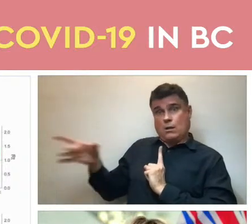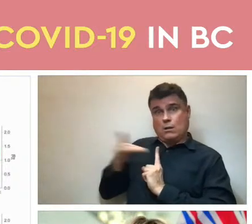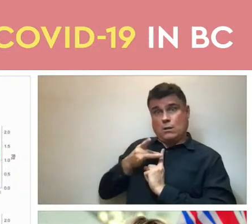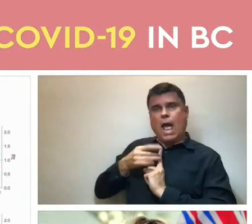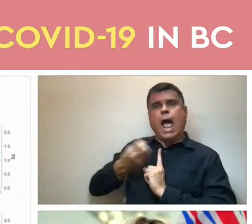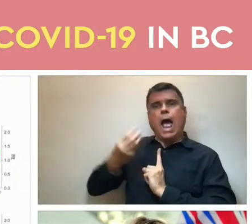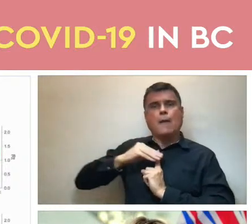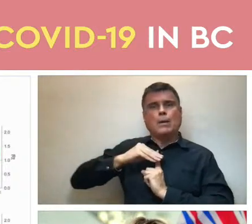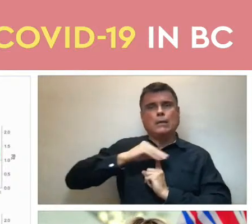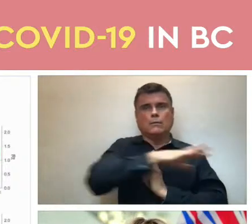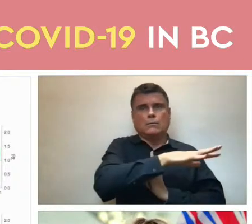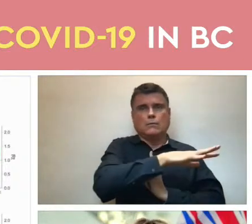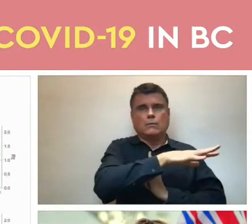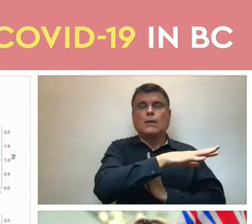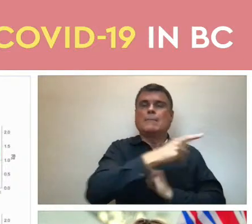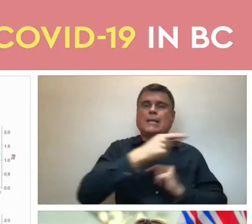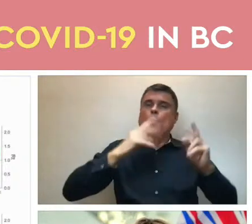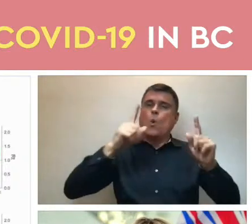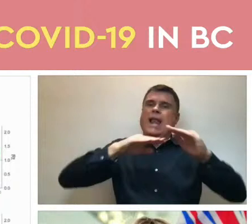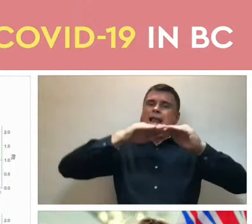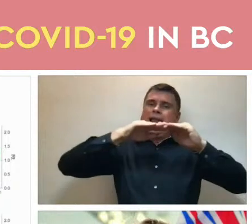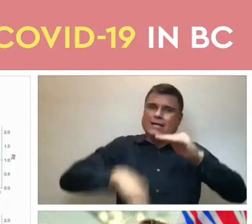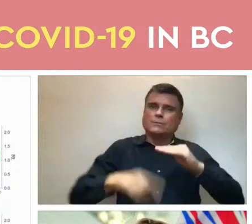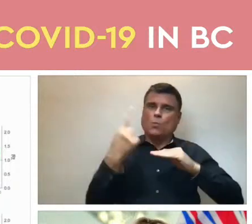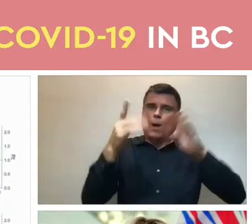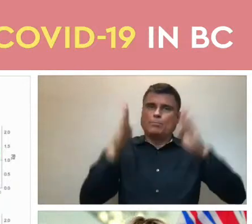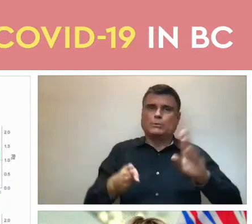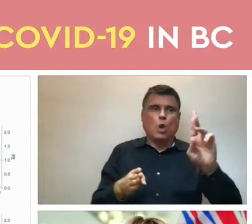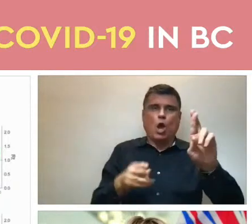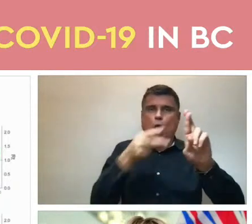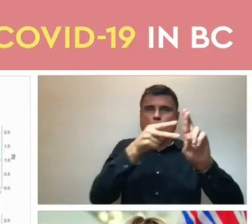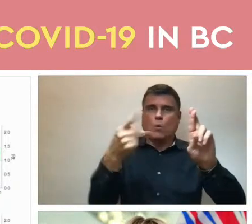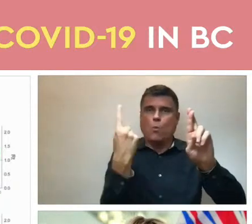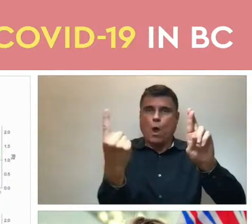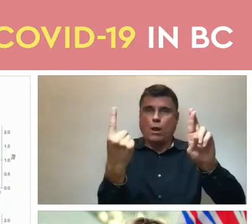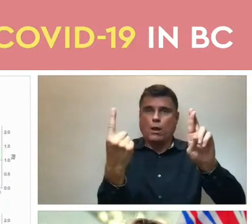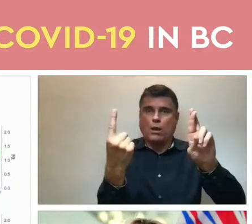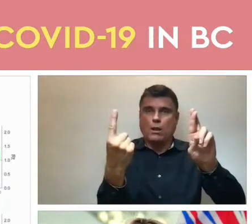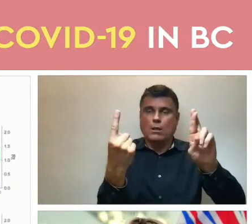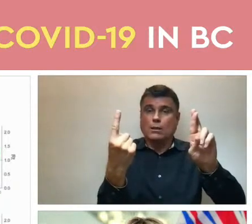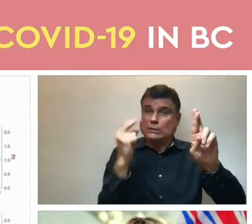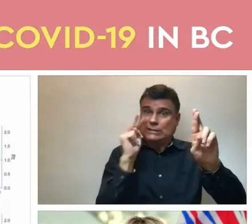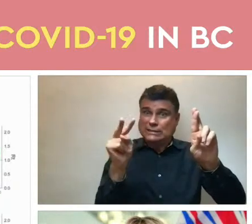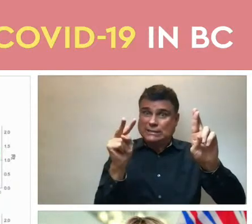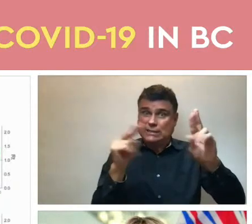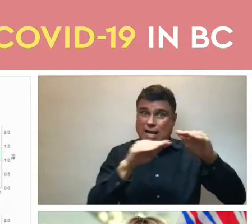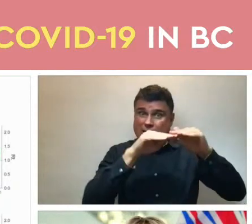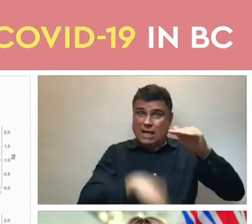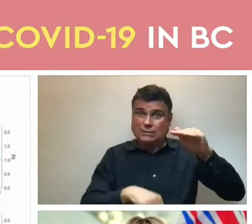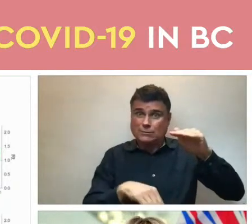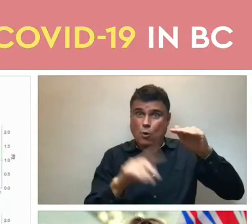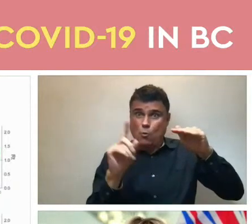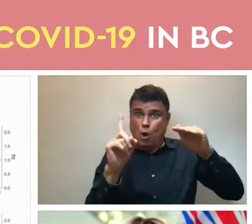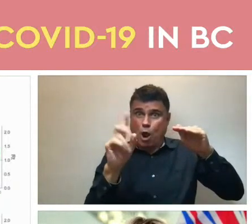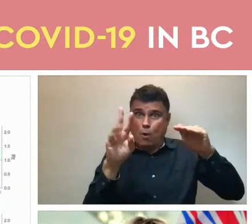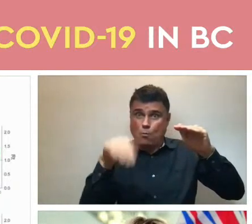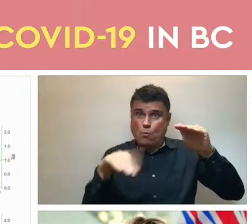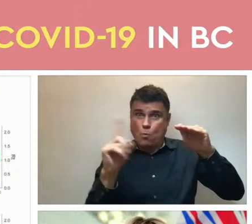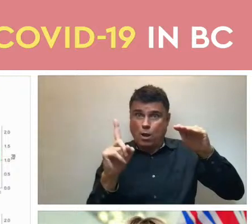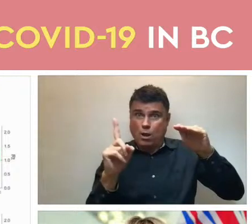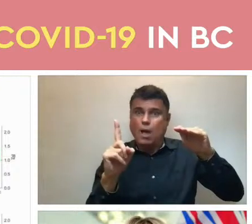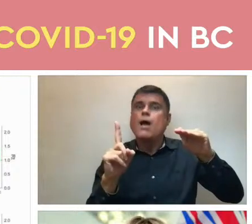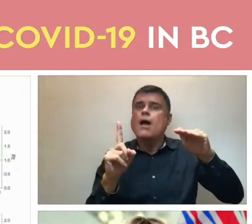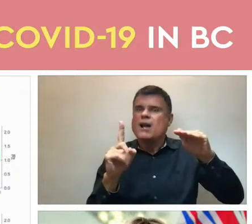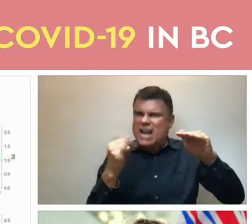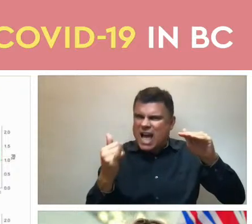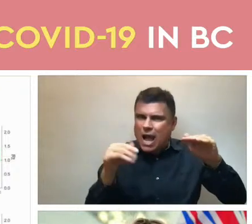gradually rise in some areas, and that's something that we need to pay attention to. It tells us that we're starting to have more